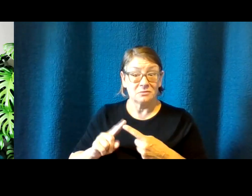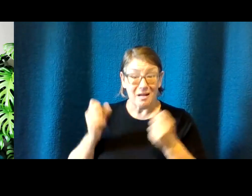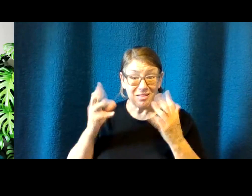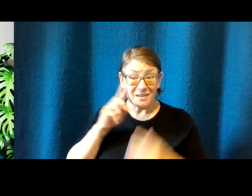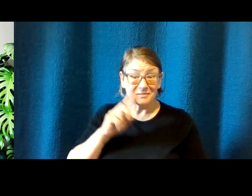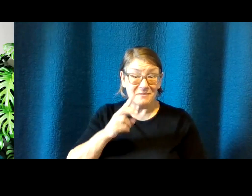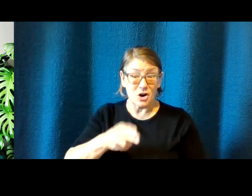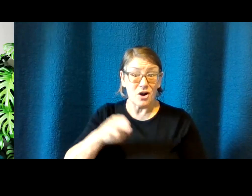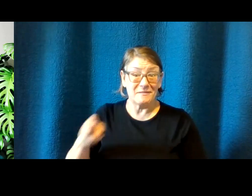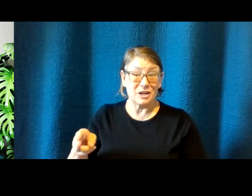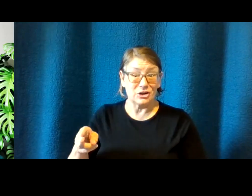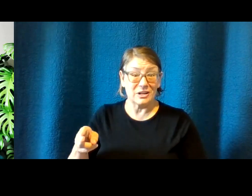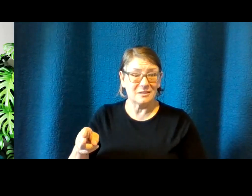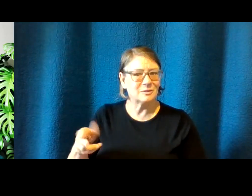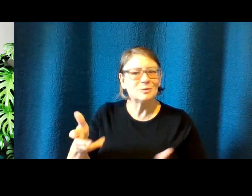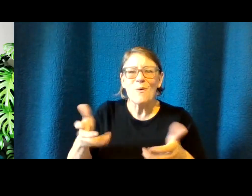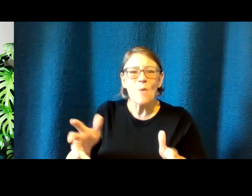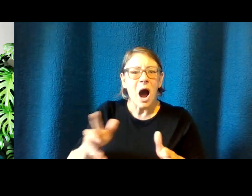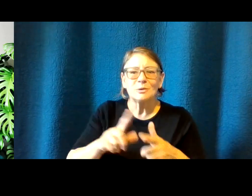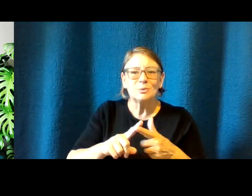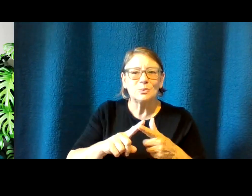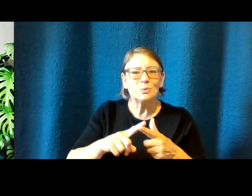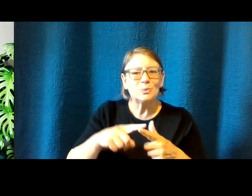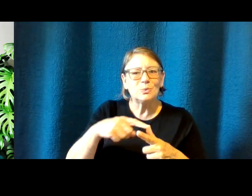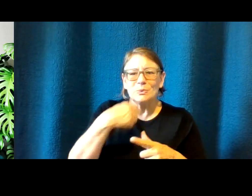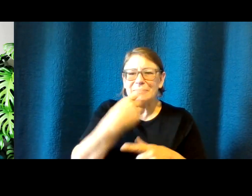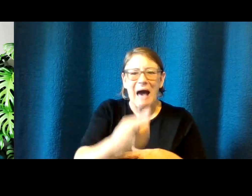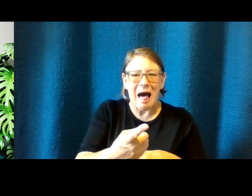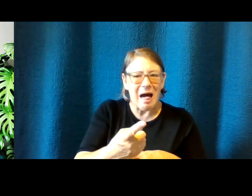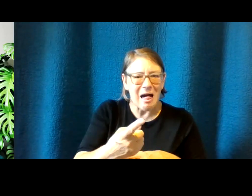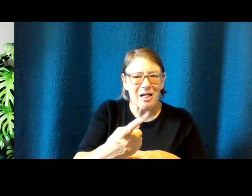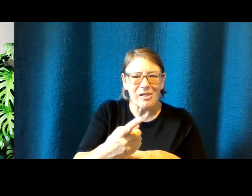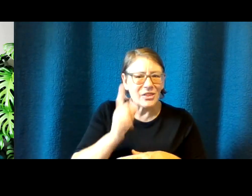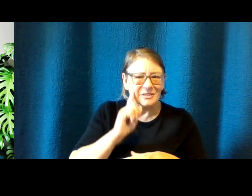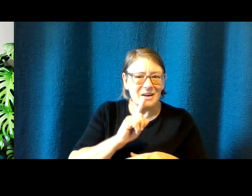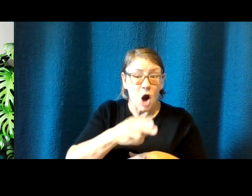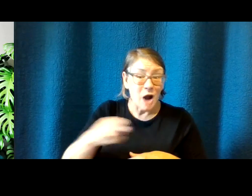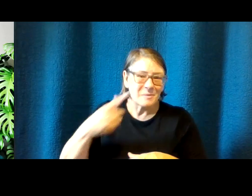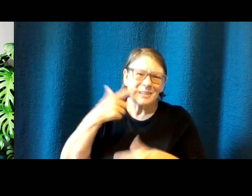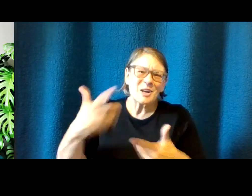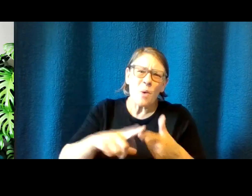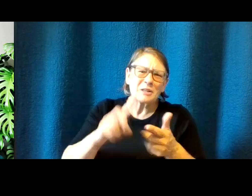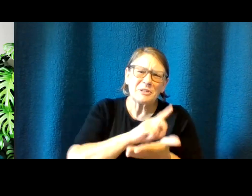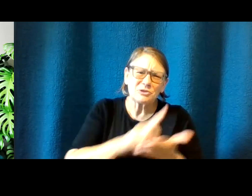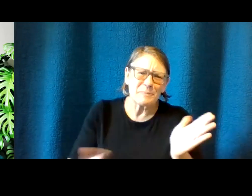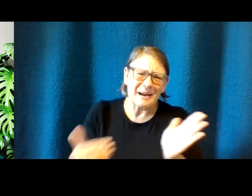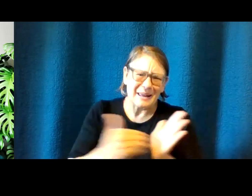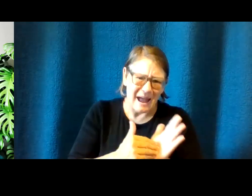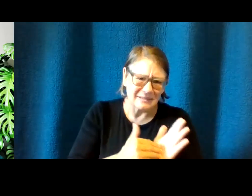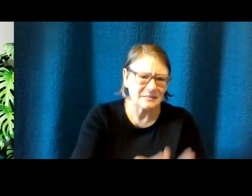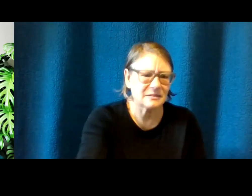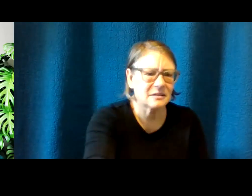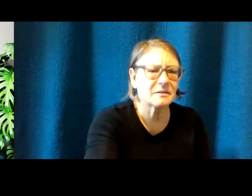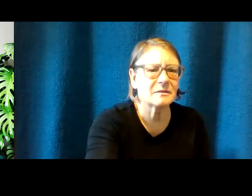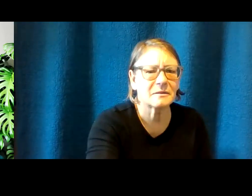hard of hearing don't want to disclose it because they don't want to be discriminated against, and